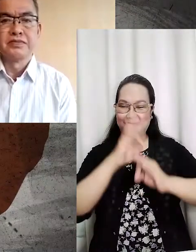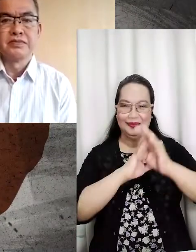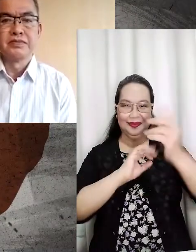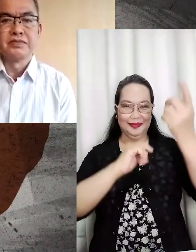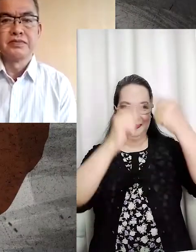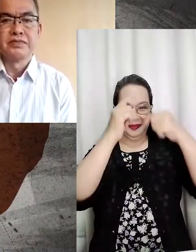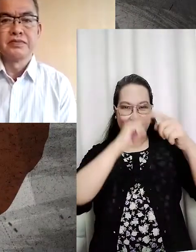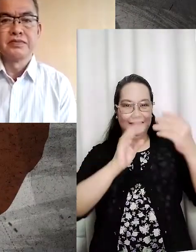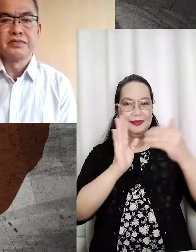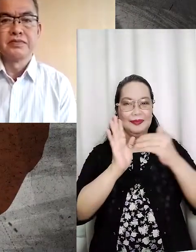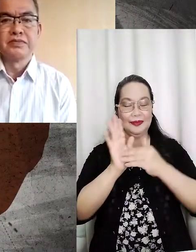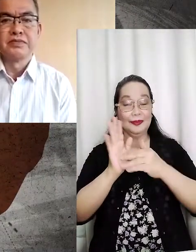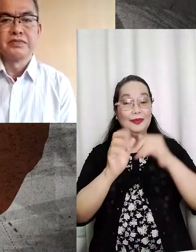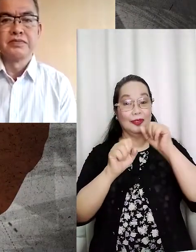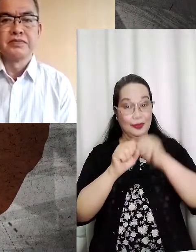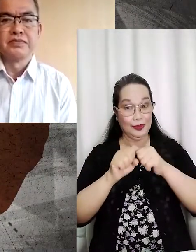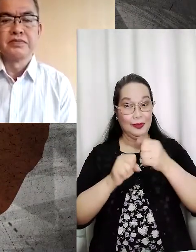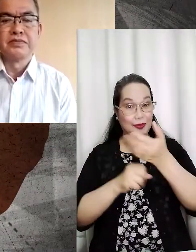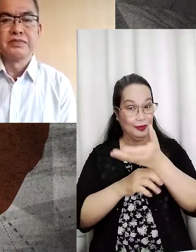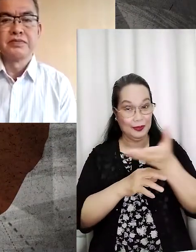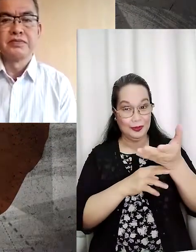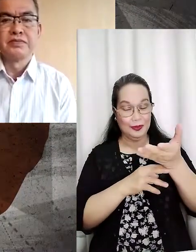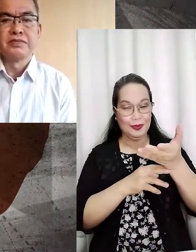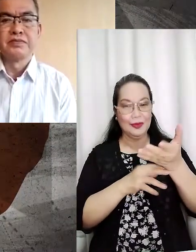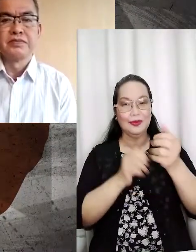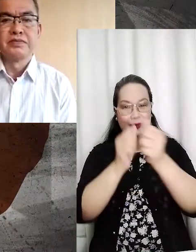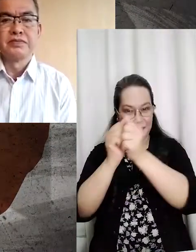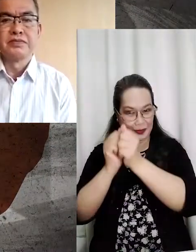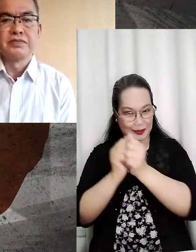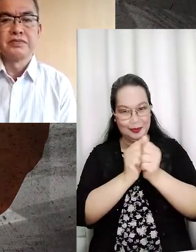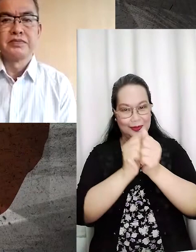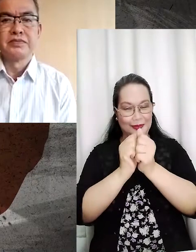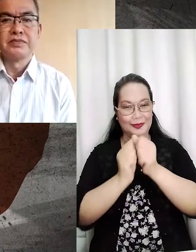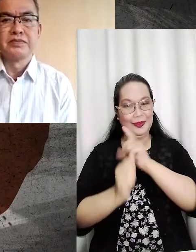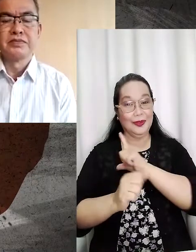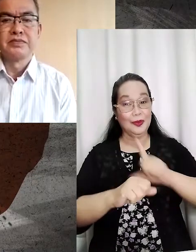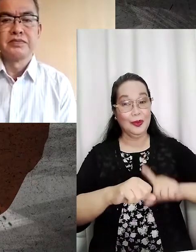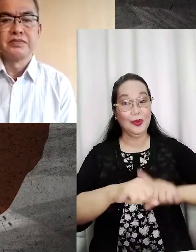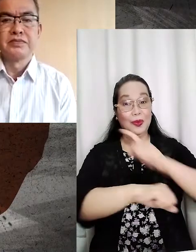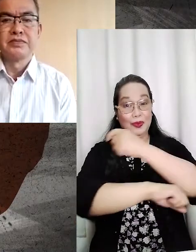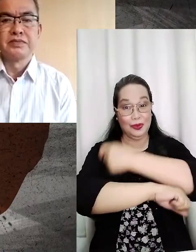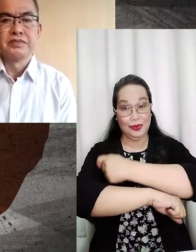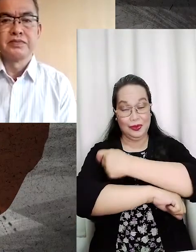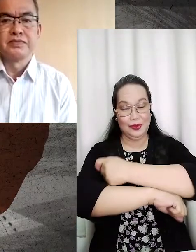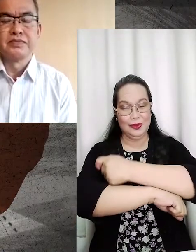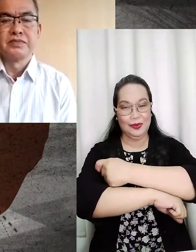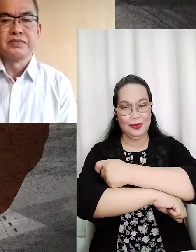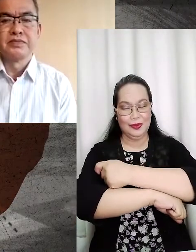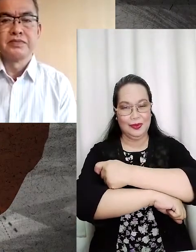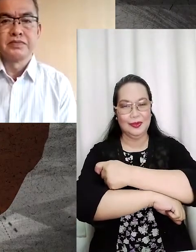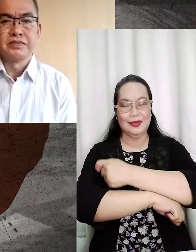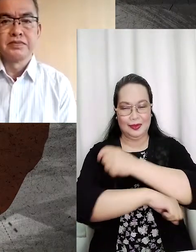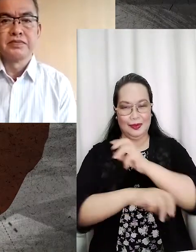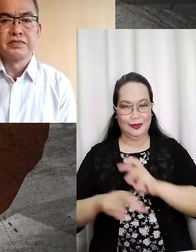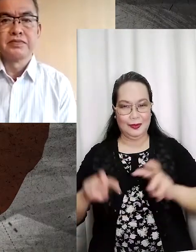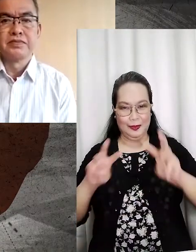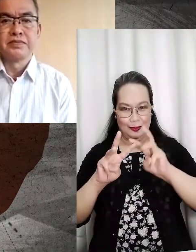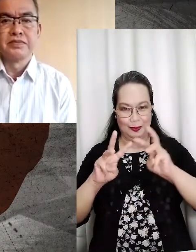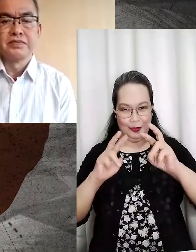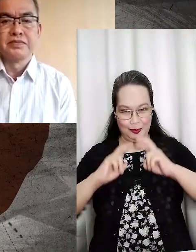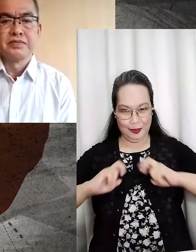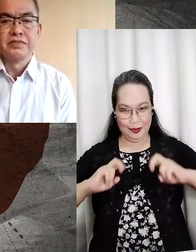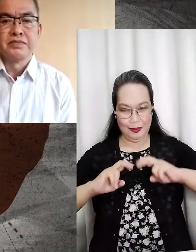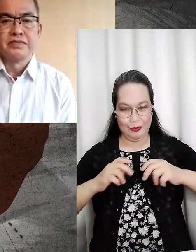again. So, let us partake the Holy Communion in a worthy manner. Let us examine our